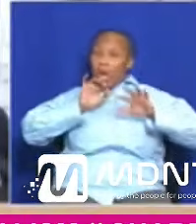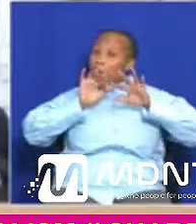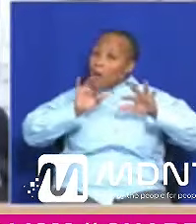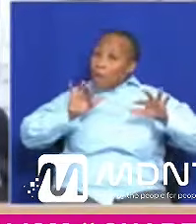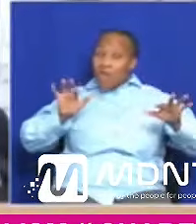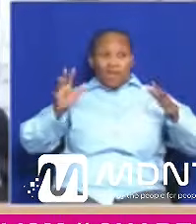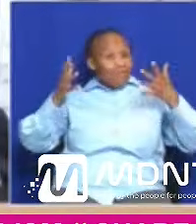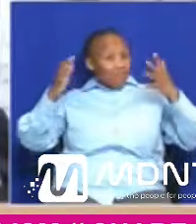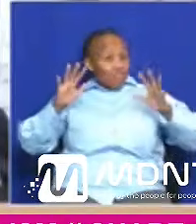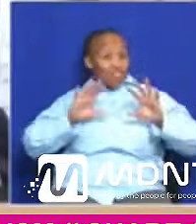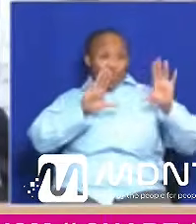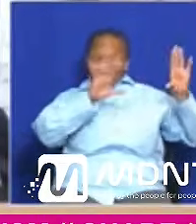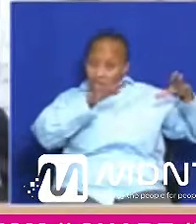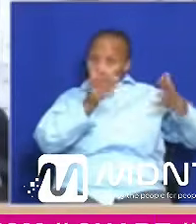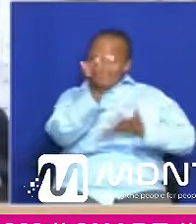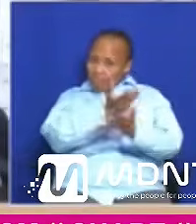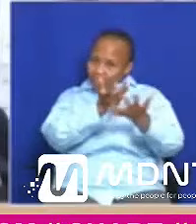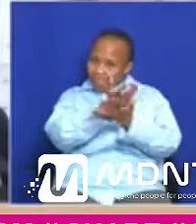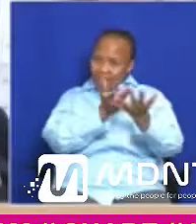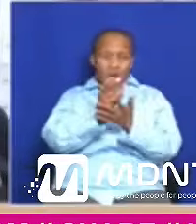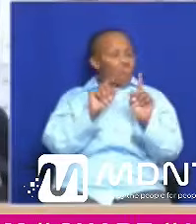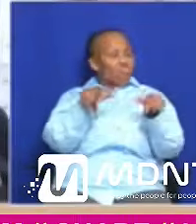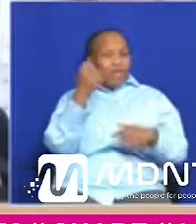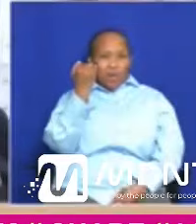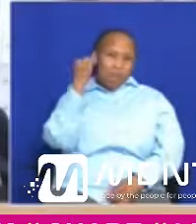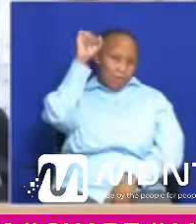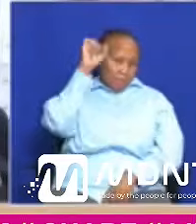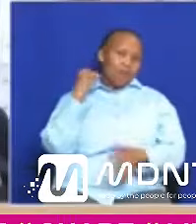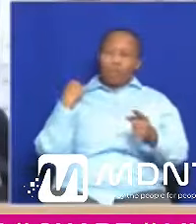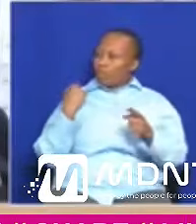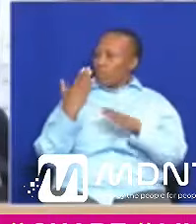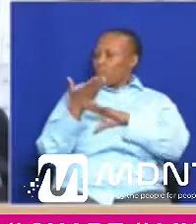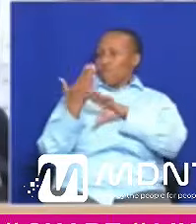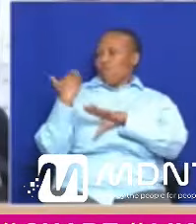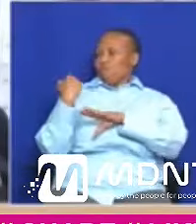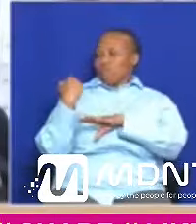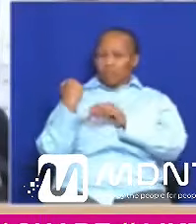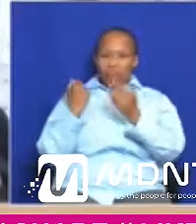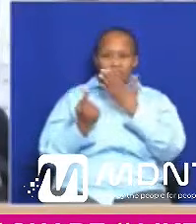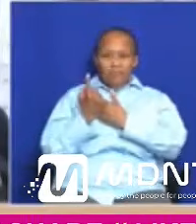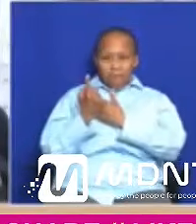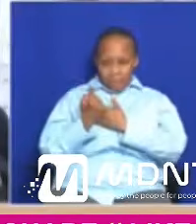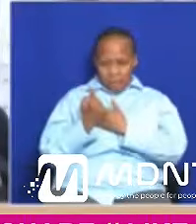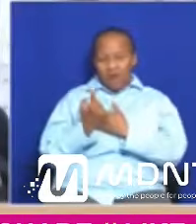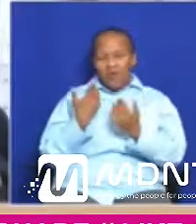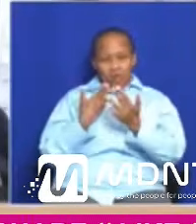I'm telling you. You can't dispute it. It has happened. You can only note it, accept it.